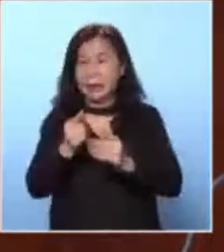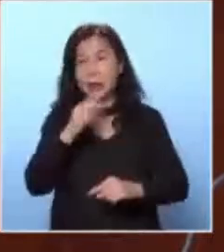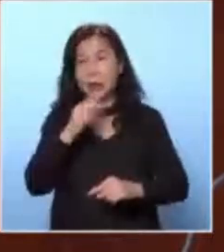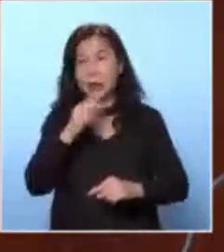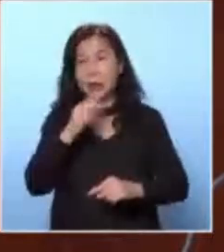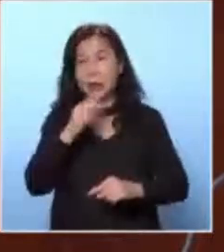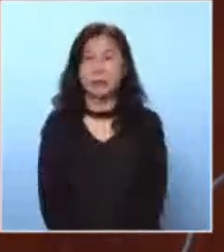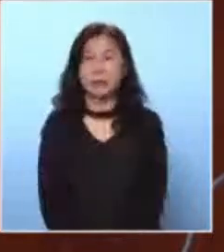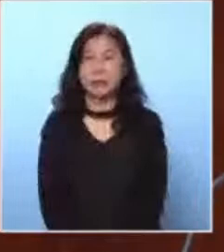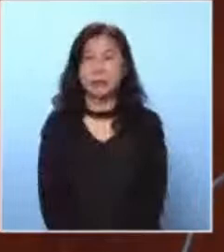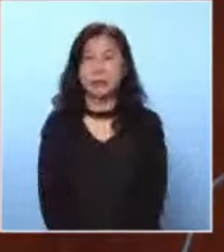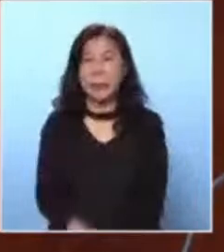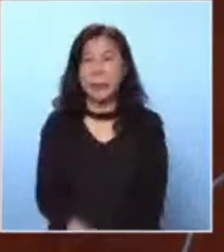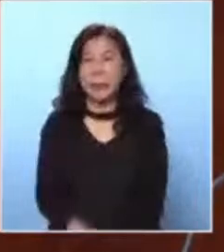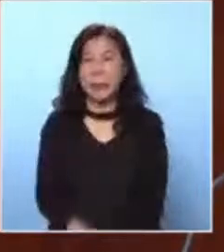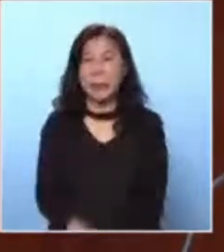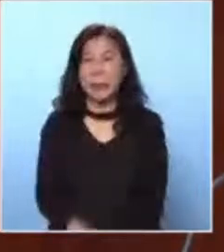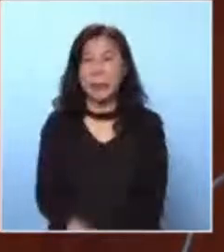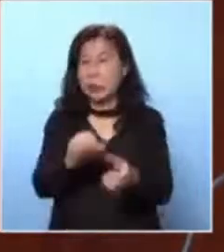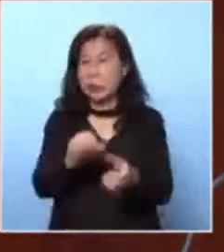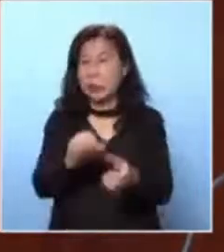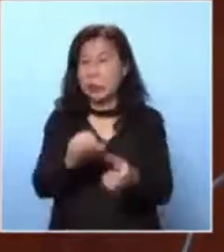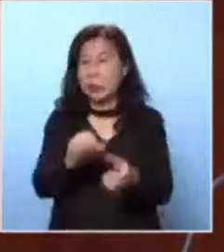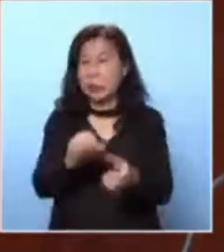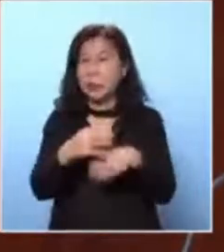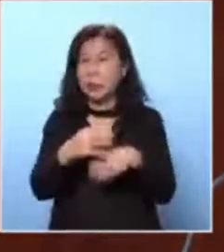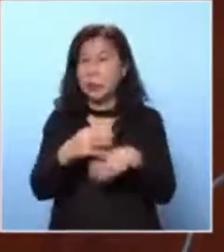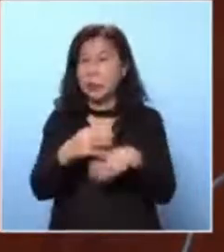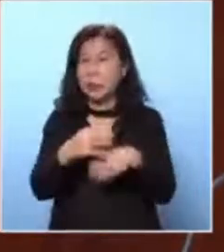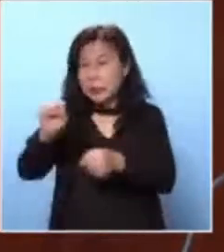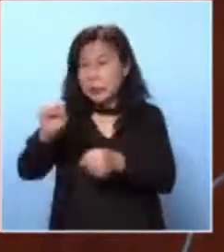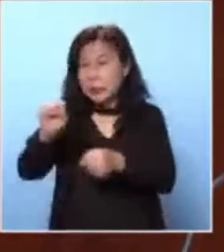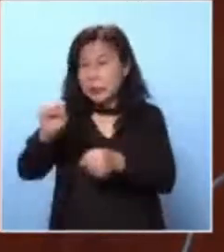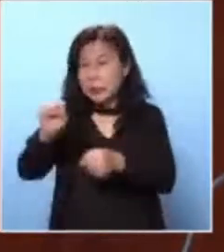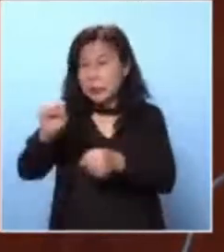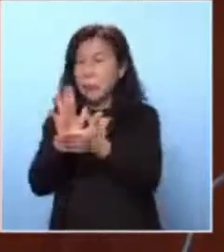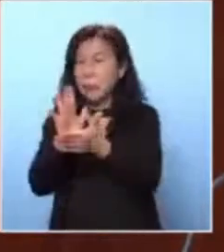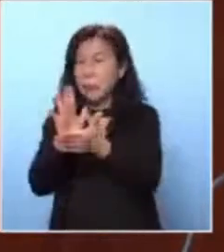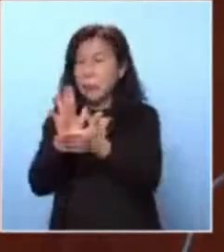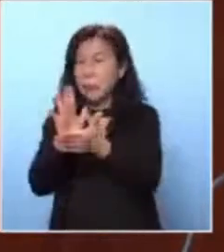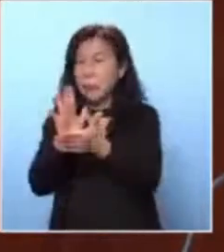LTHS, making it an opportune time to resolve this long-standing problem.